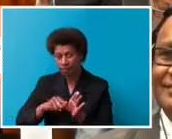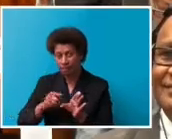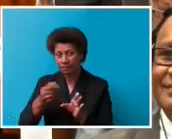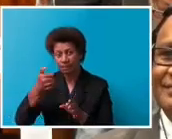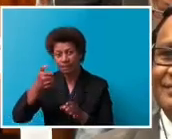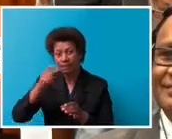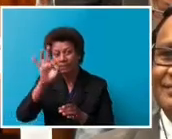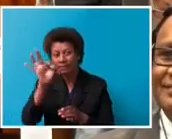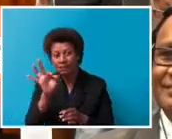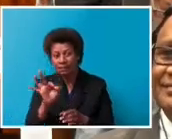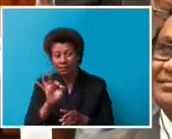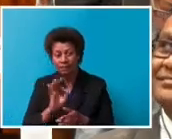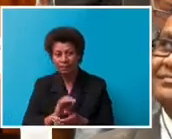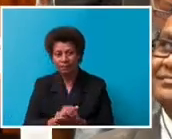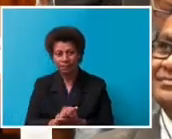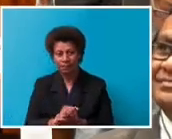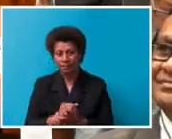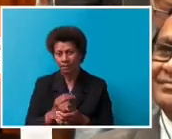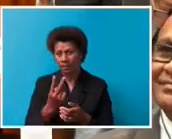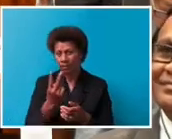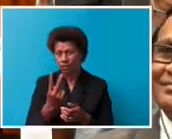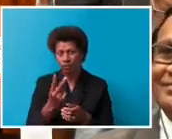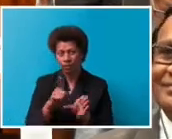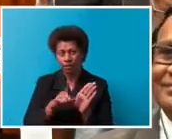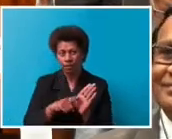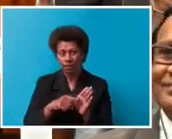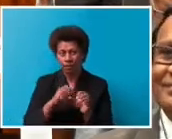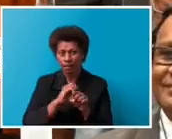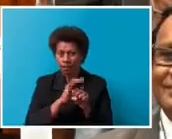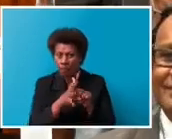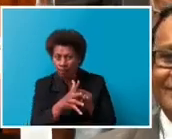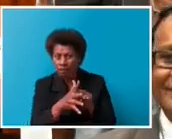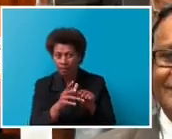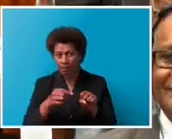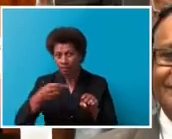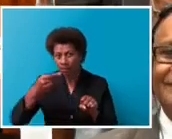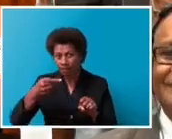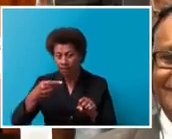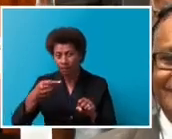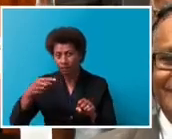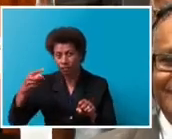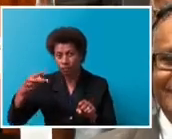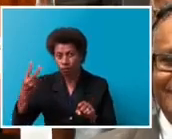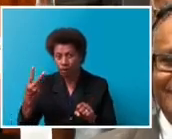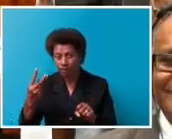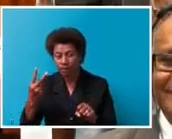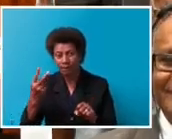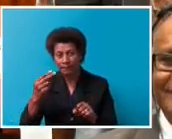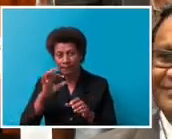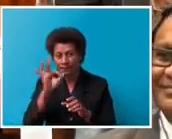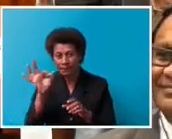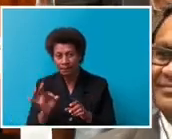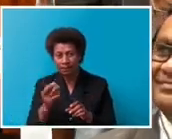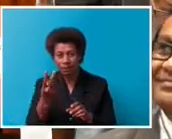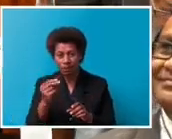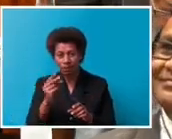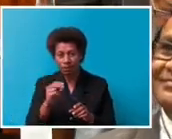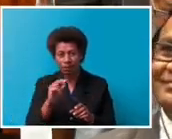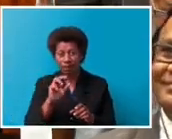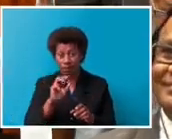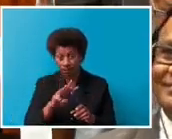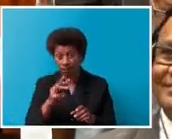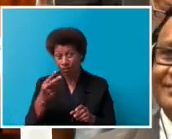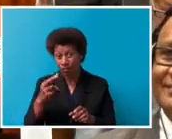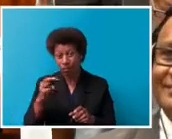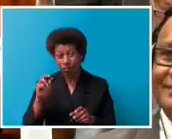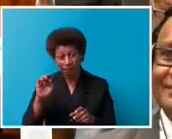6%. 2 years in COVID, 11 and 12%. 2023, 2024,